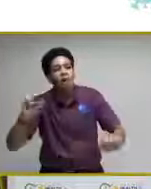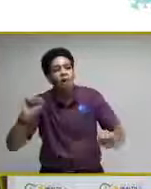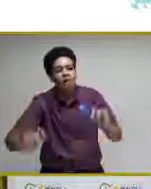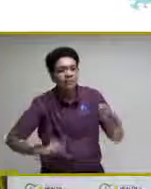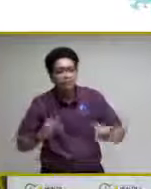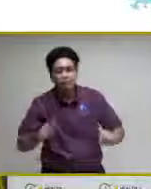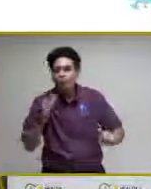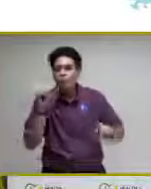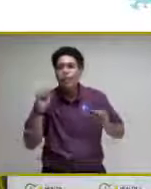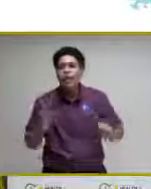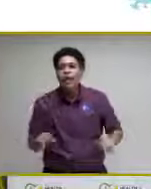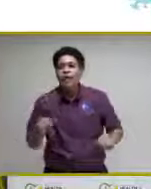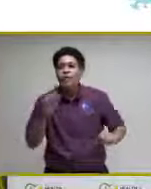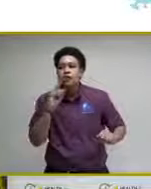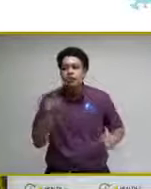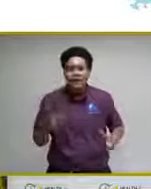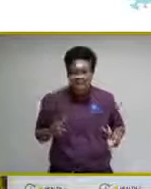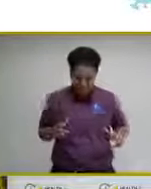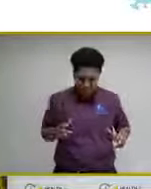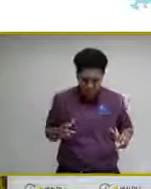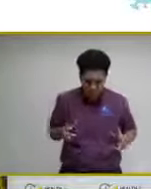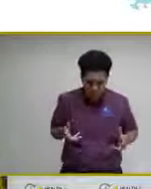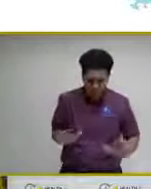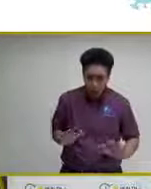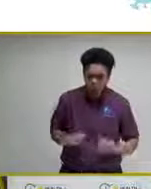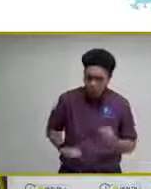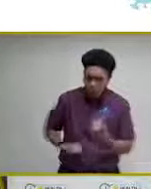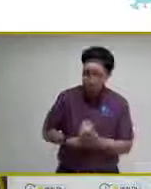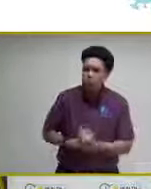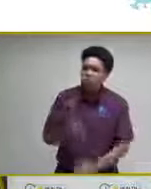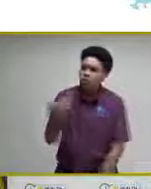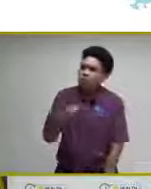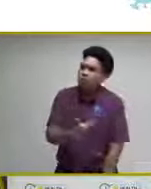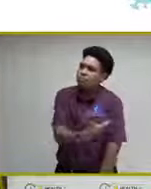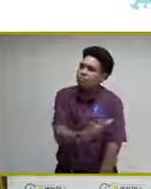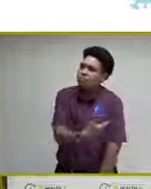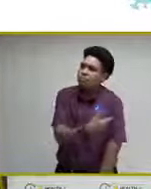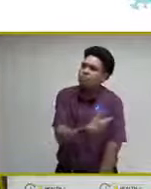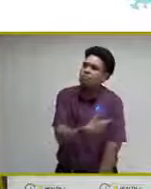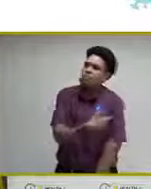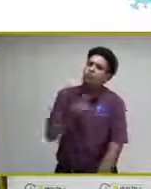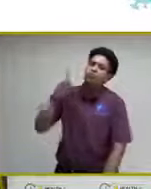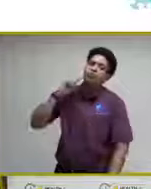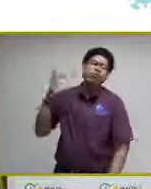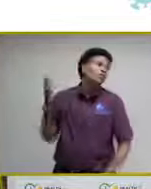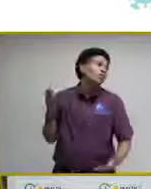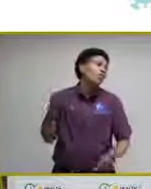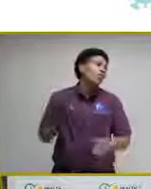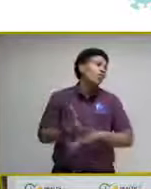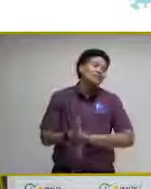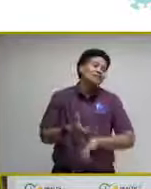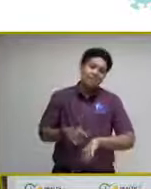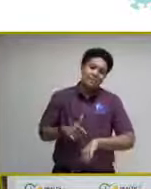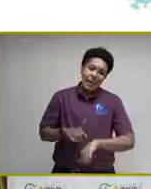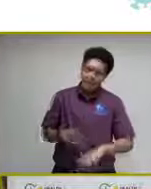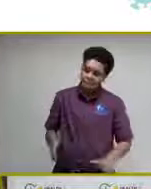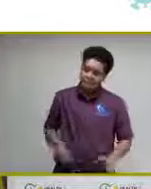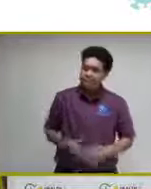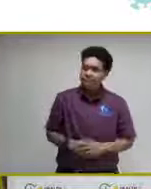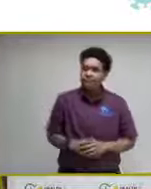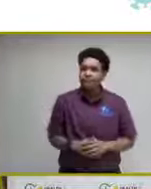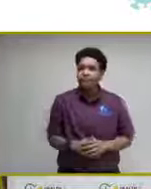facilitate the investment in vaccination over the period.